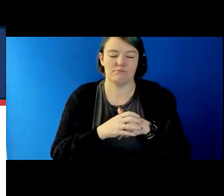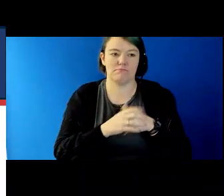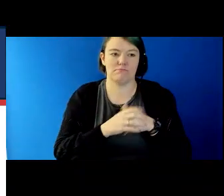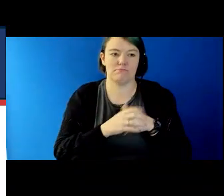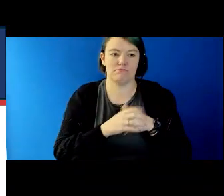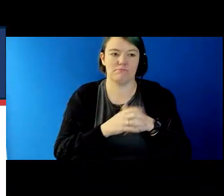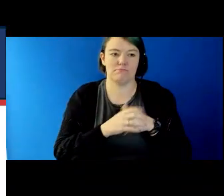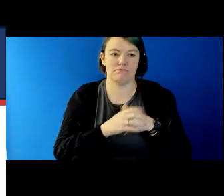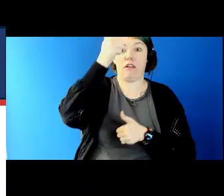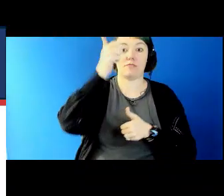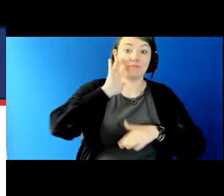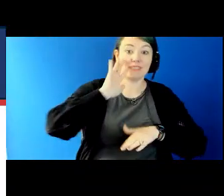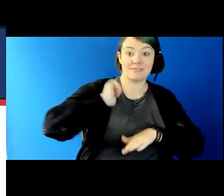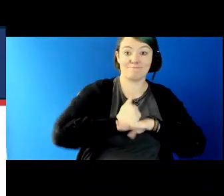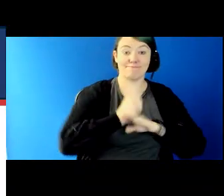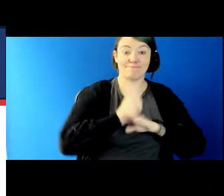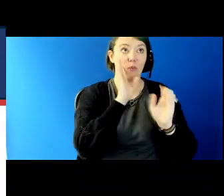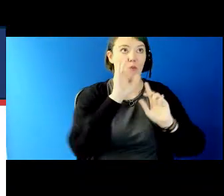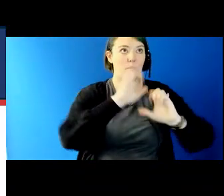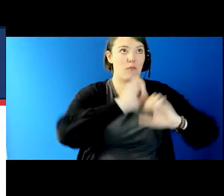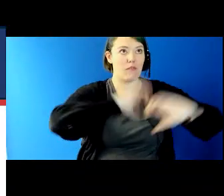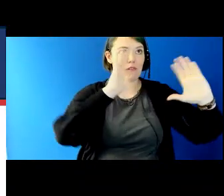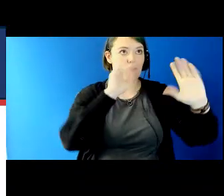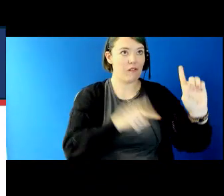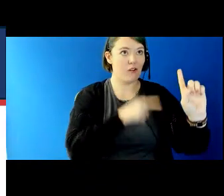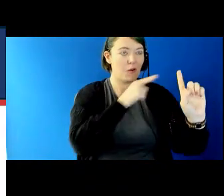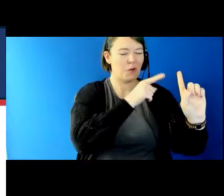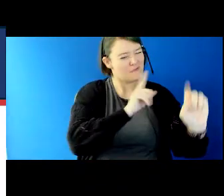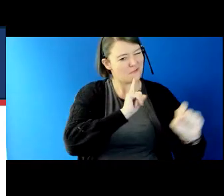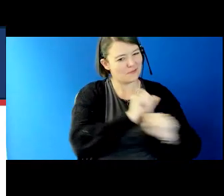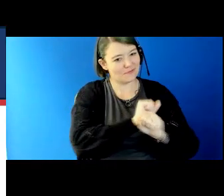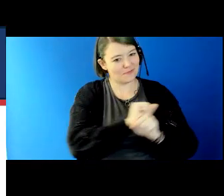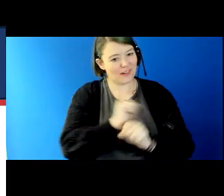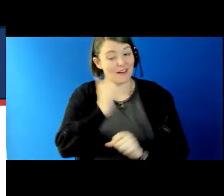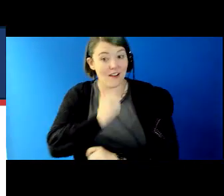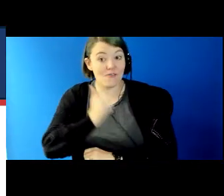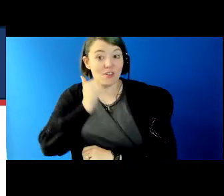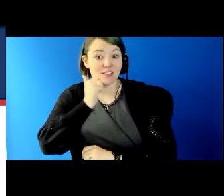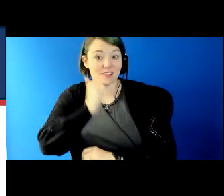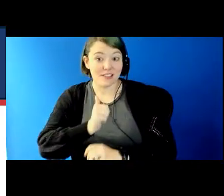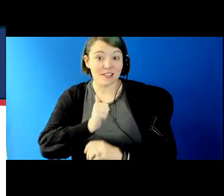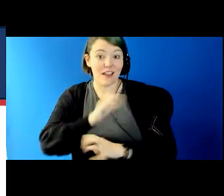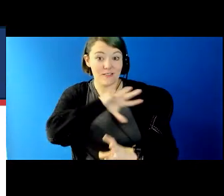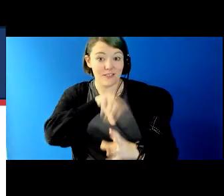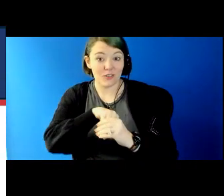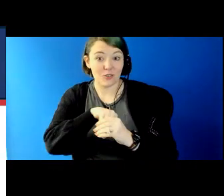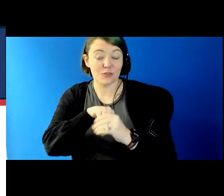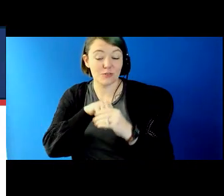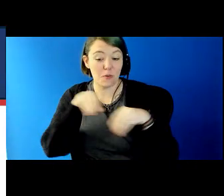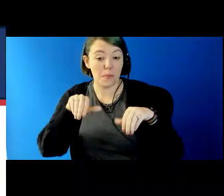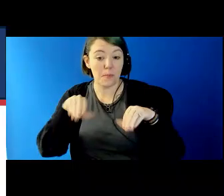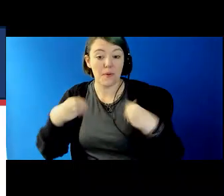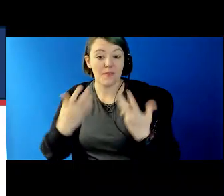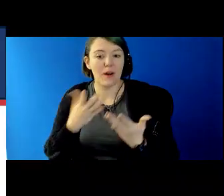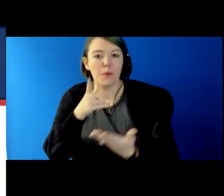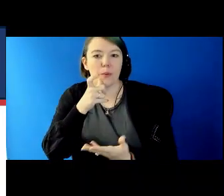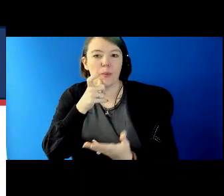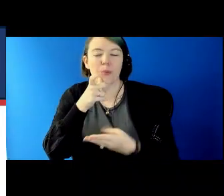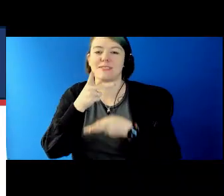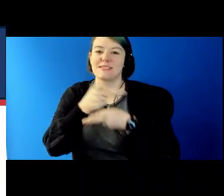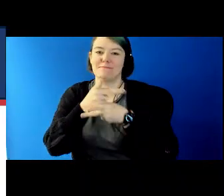often frontline managers and supervisors who bring disability inclusion to life in the day-to-day operations. Their role is